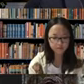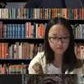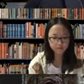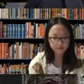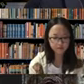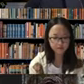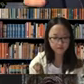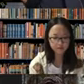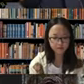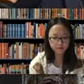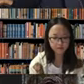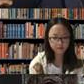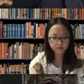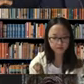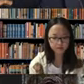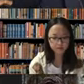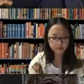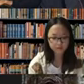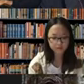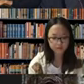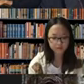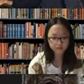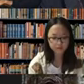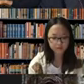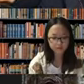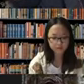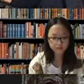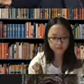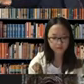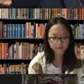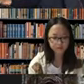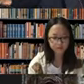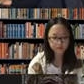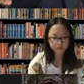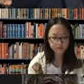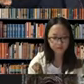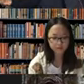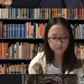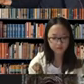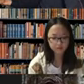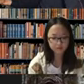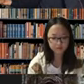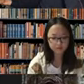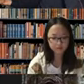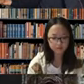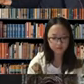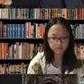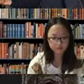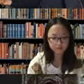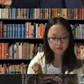there's an occasional death, but it's simply not dangerous enough. So there's a big difference, in other words, between the way you would respond